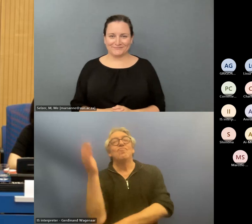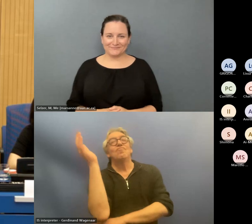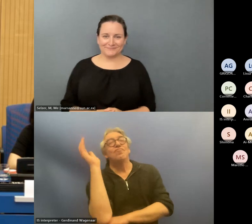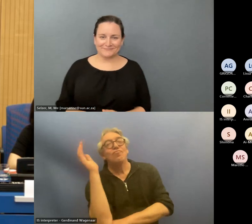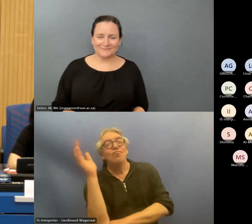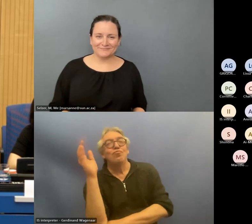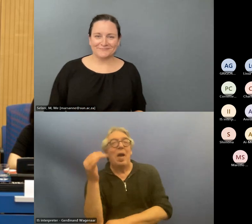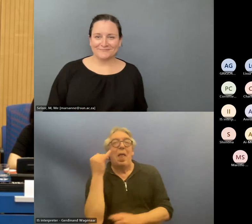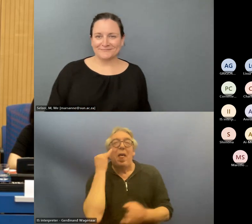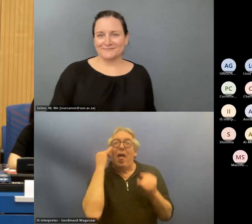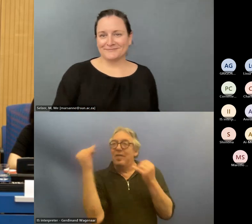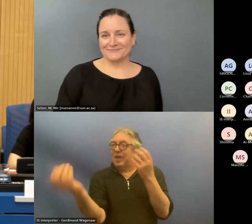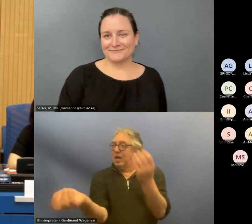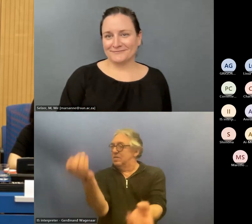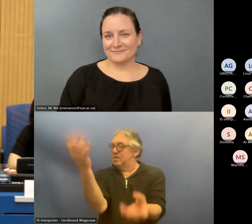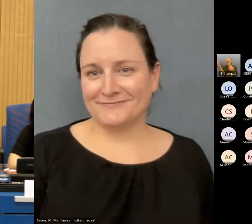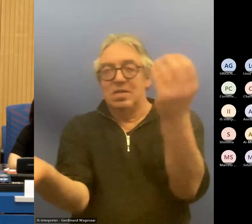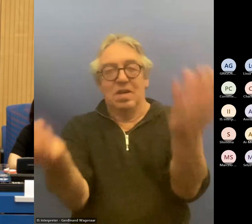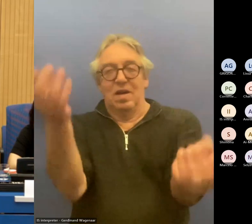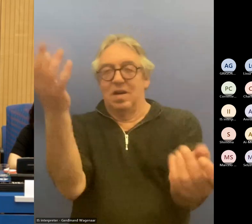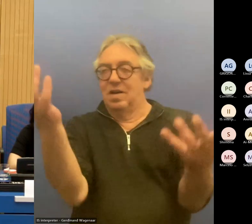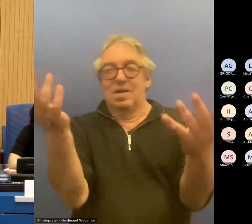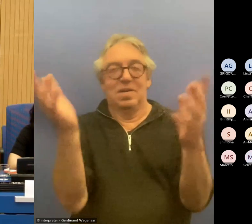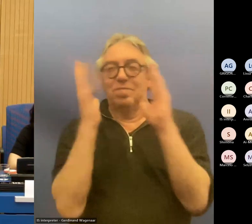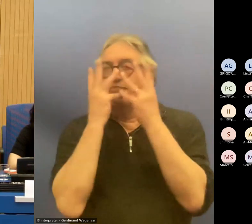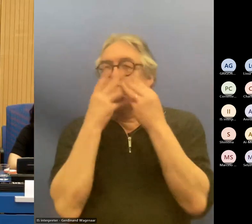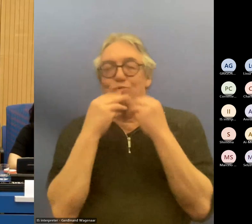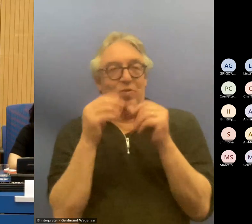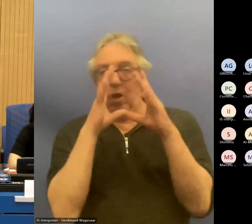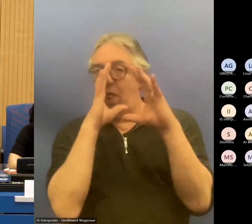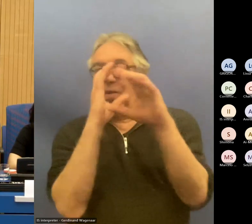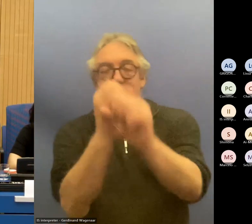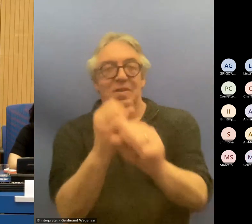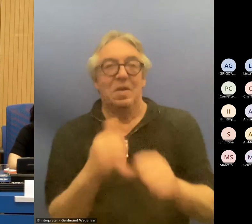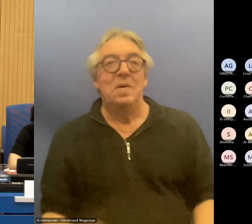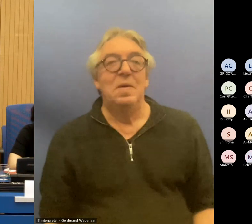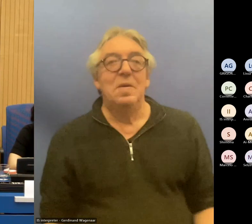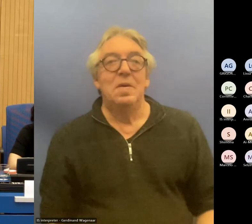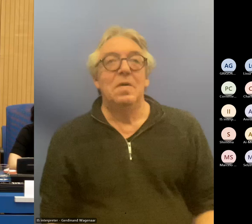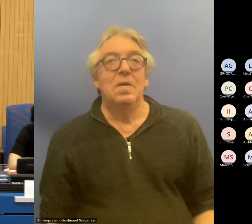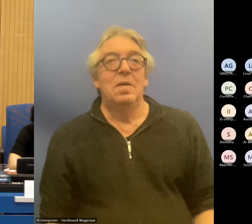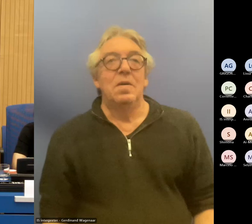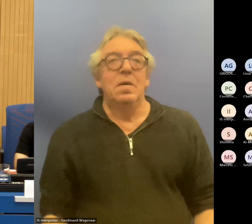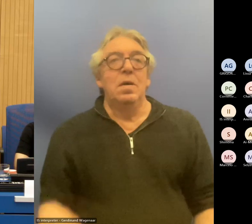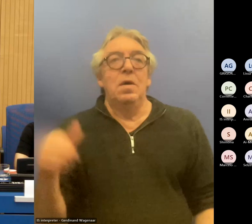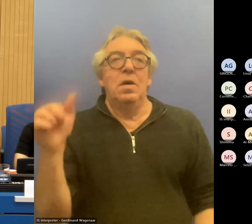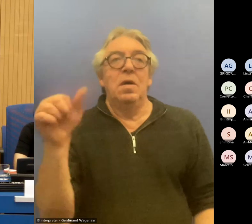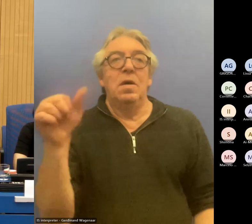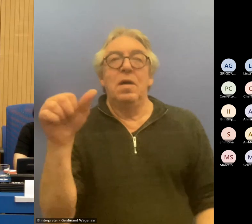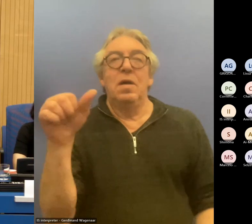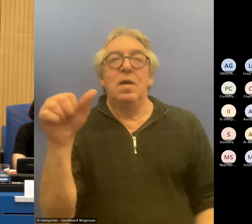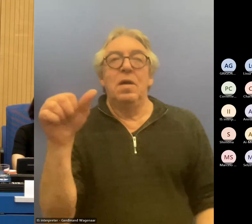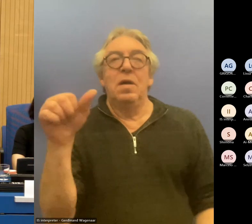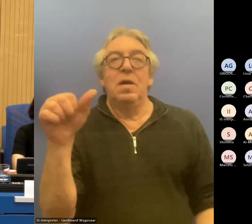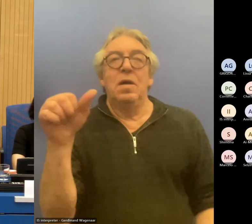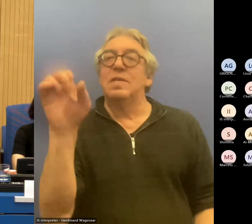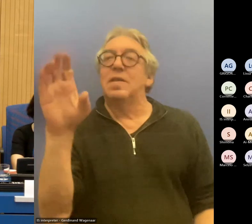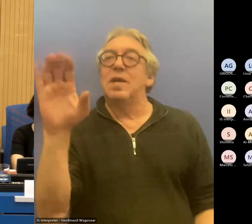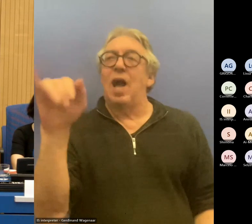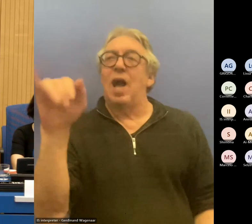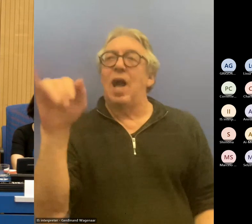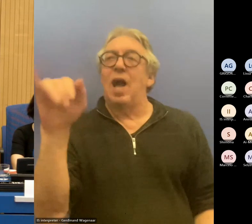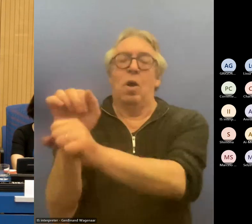that have come out of this program. And I'm particularly excited about the work that Ignacia has been doing in the Sordera Institute. And I've had the